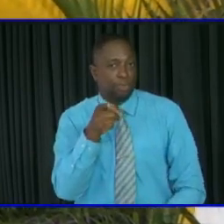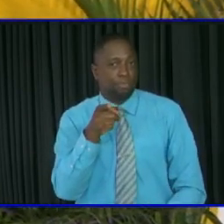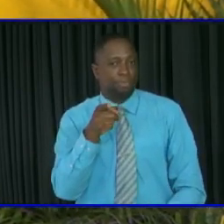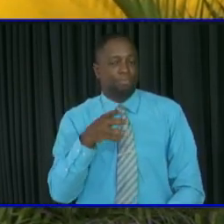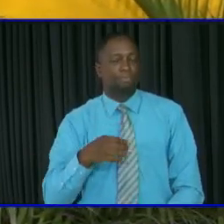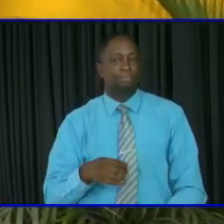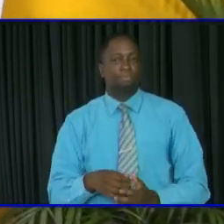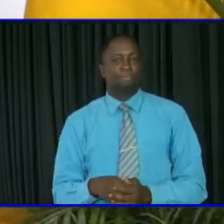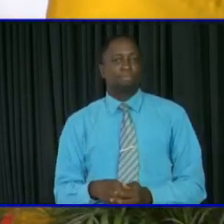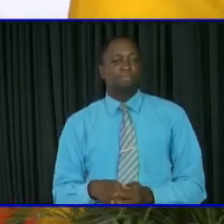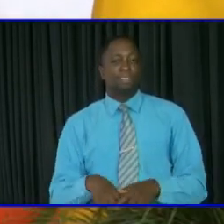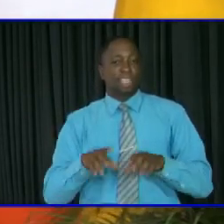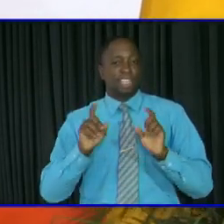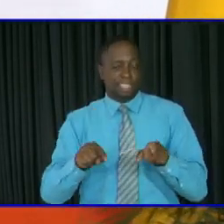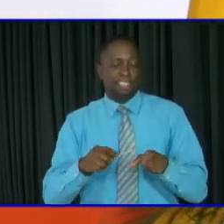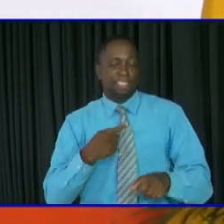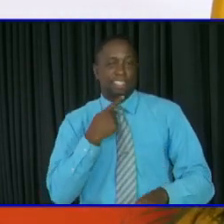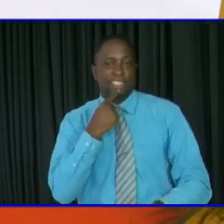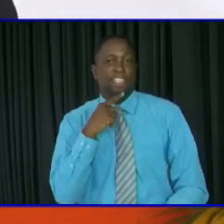little bit.